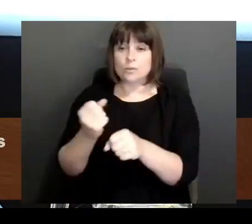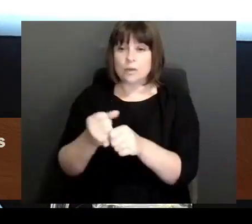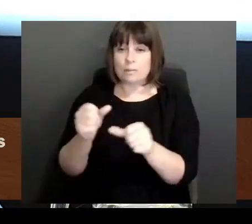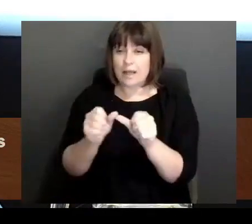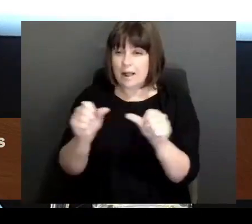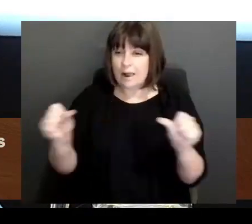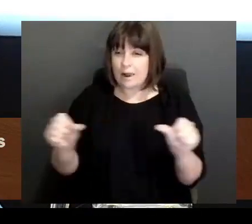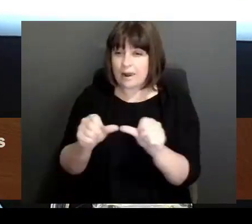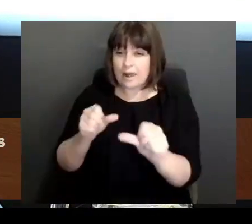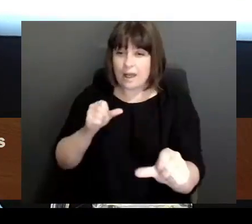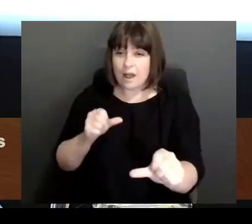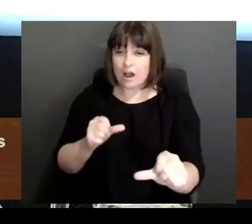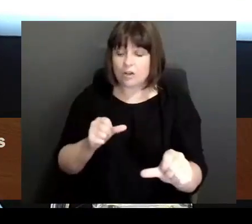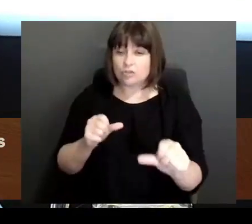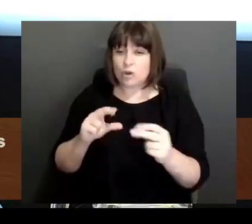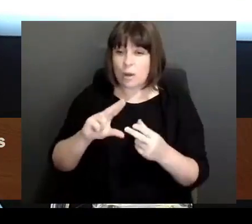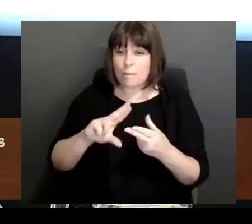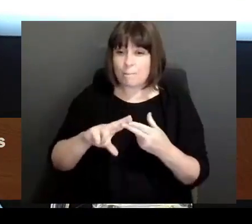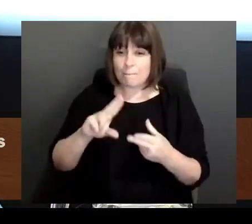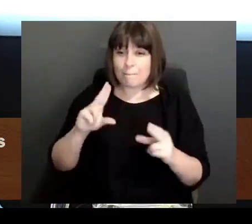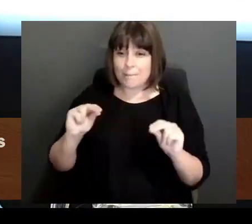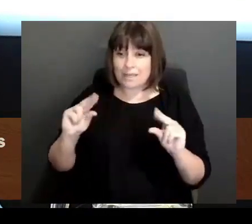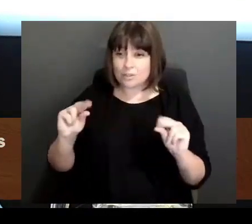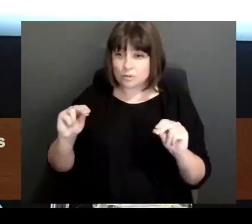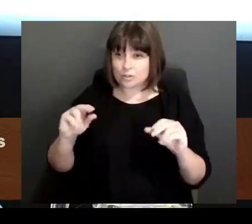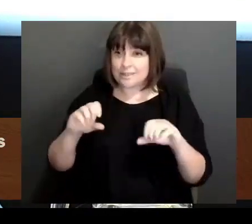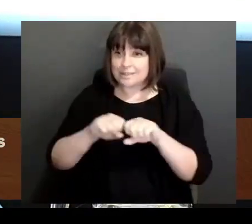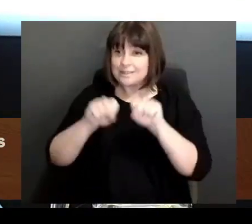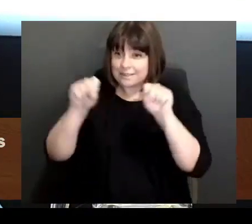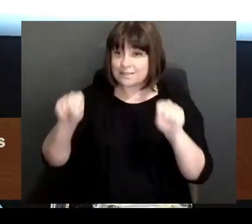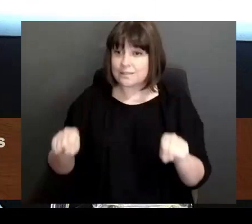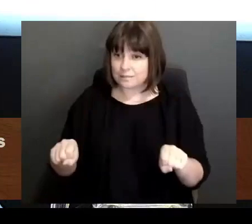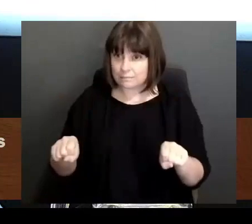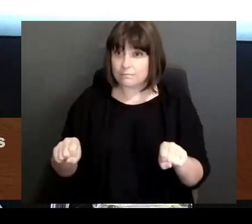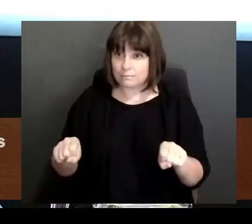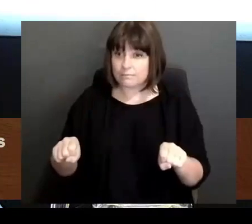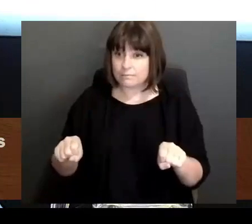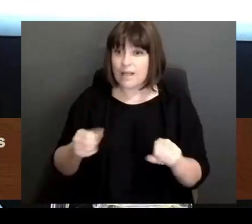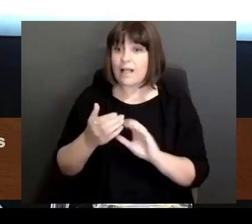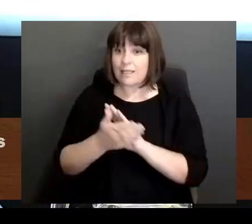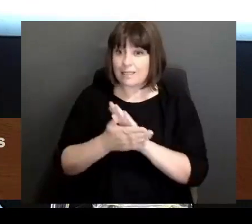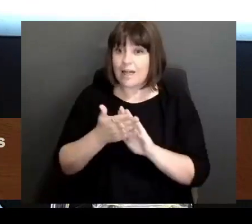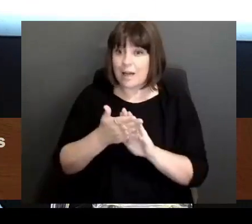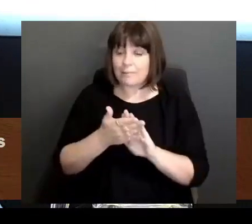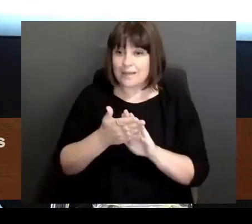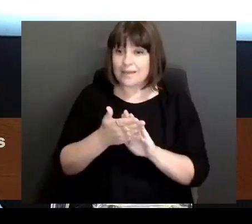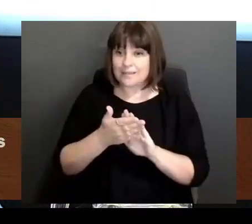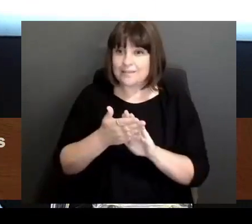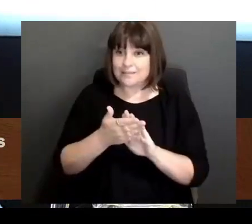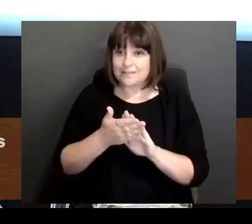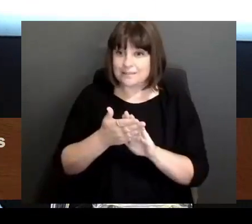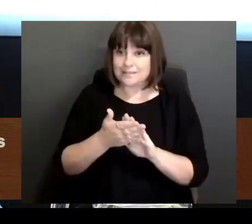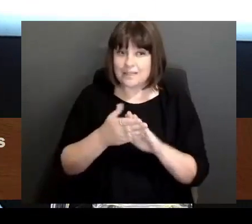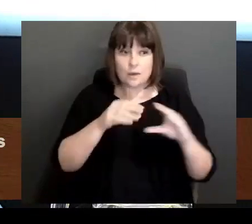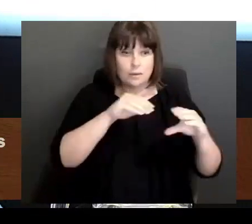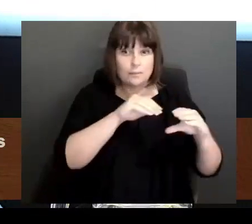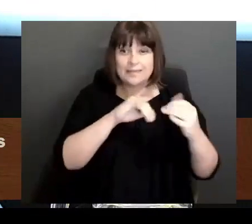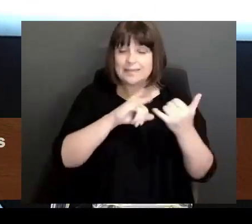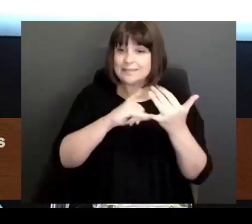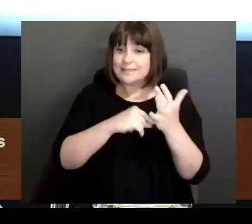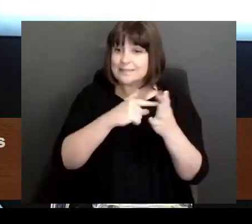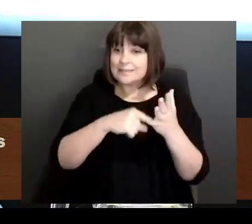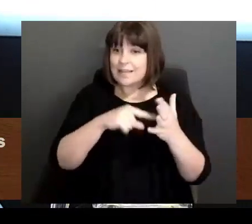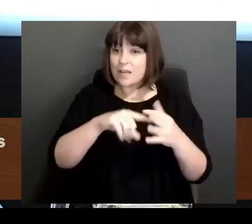in Victoria, and there will be a greater share of state-owned investment and portion